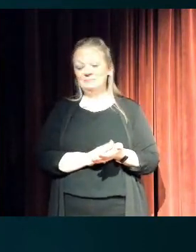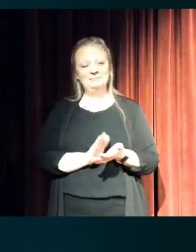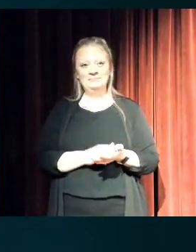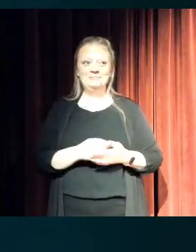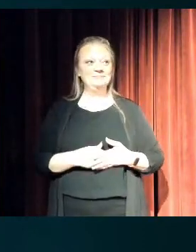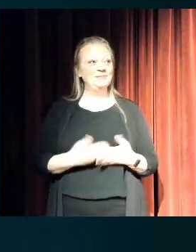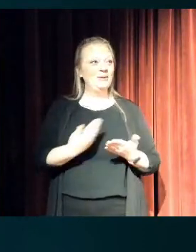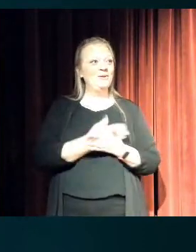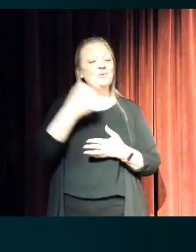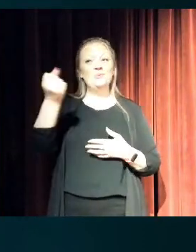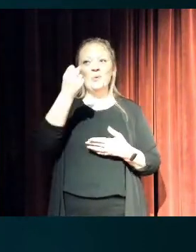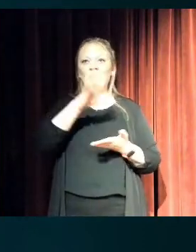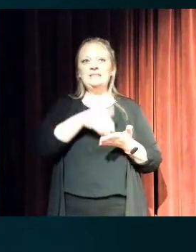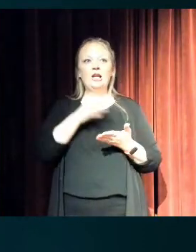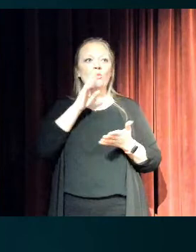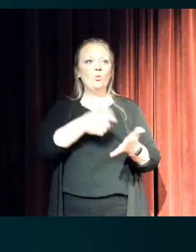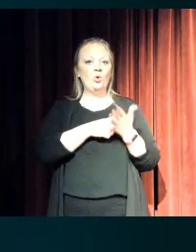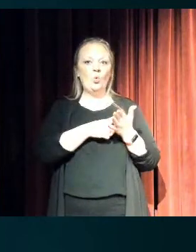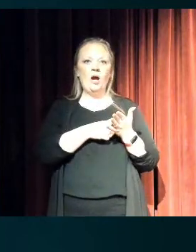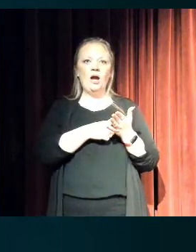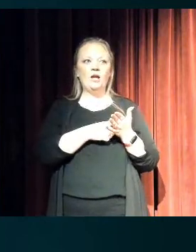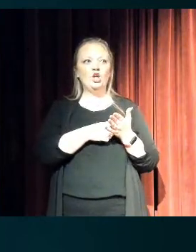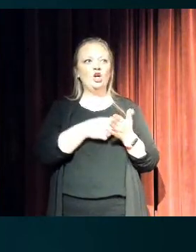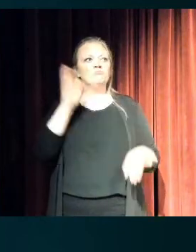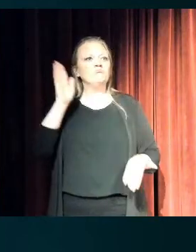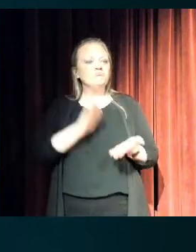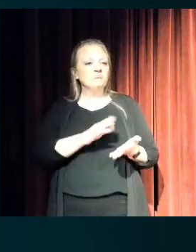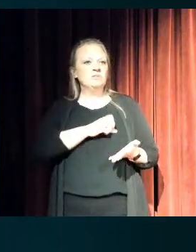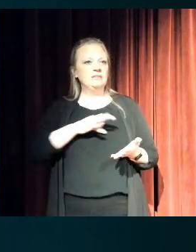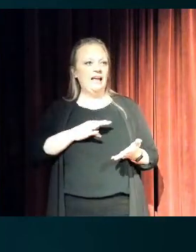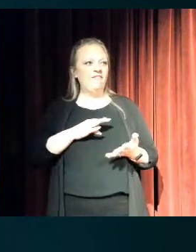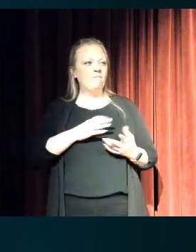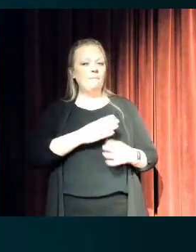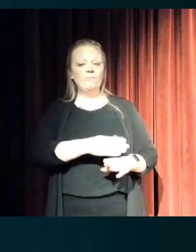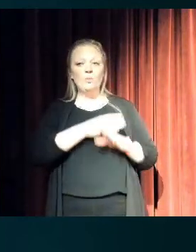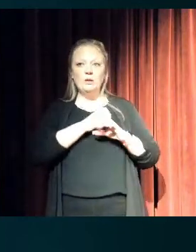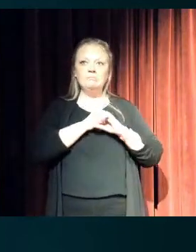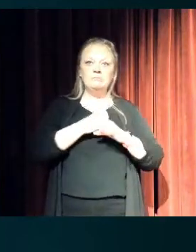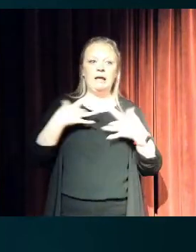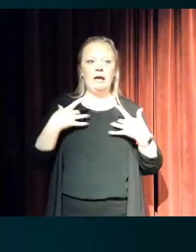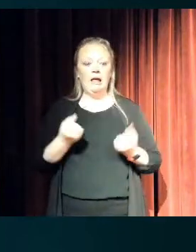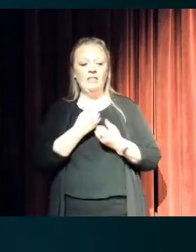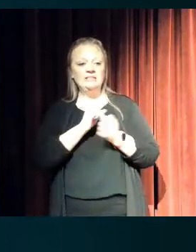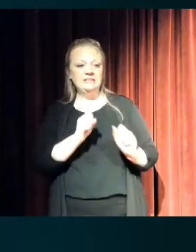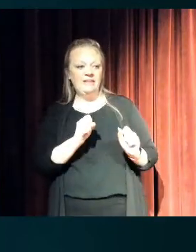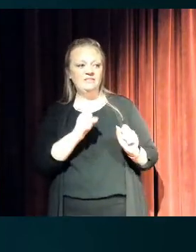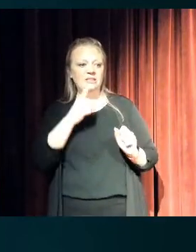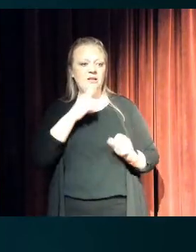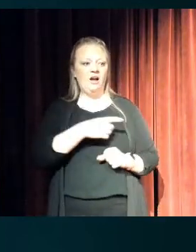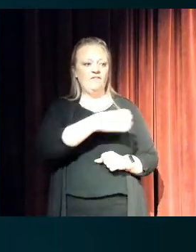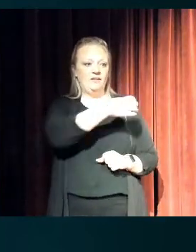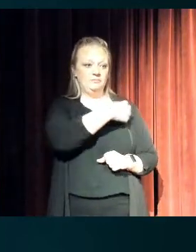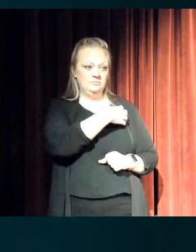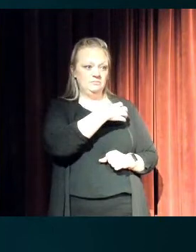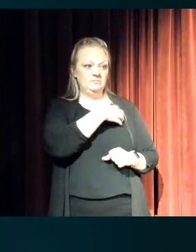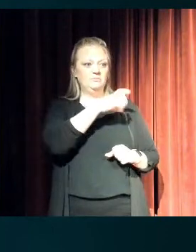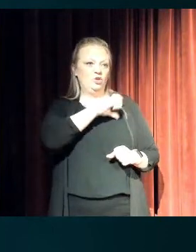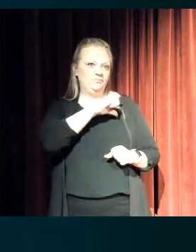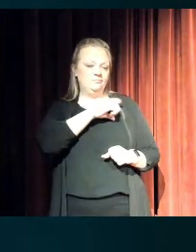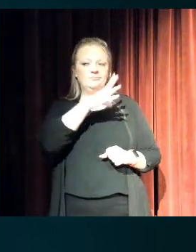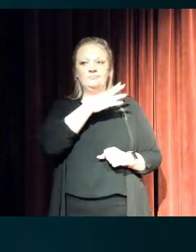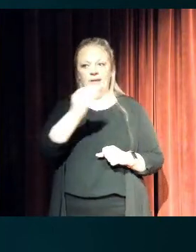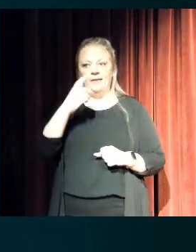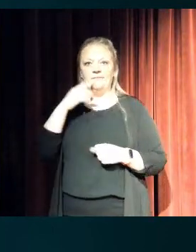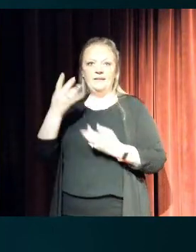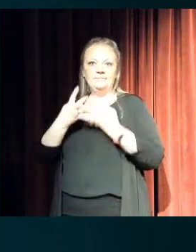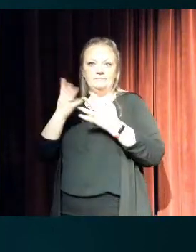A new holding center will require less staffing, protect the health and safety of both deputies and inmates, and lead to long-term